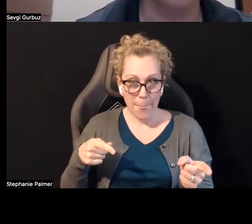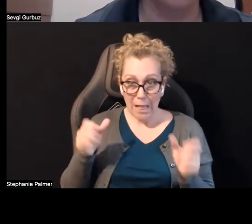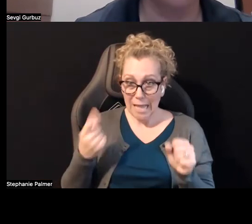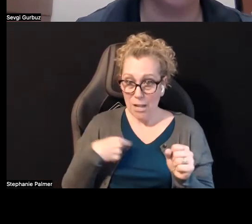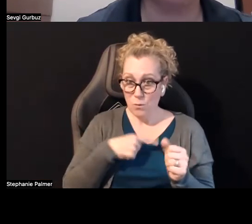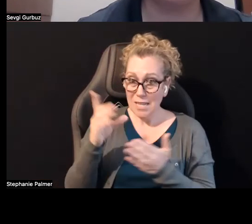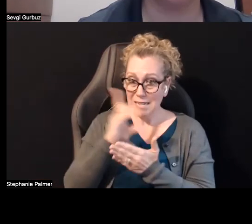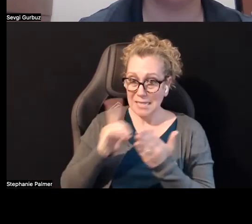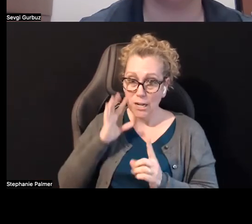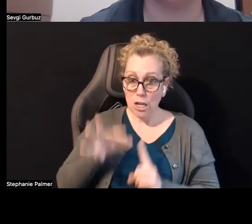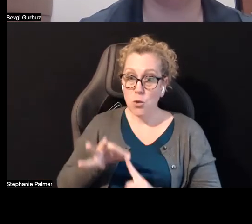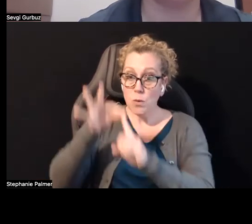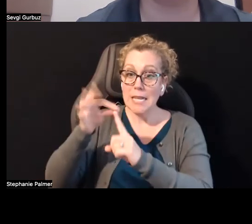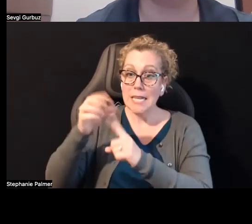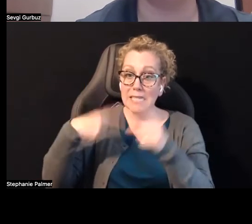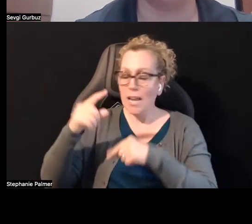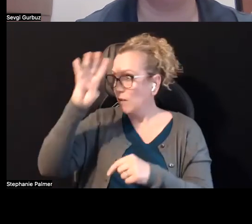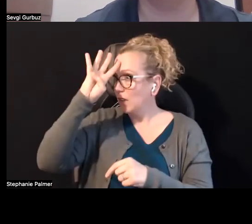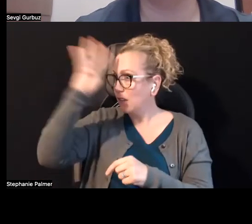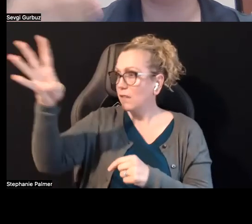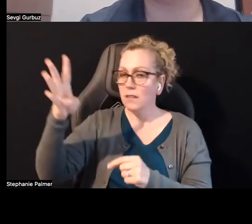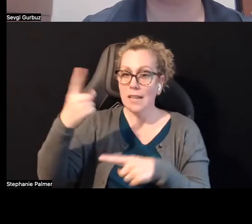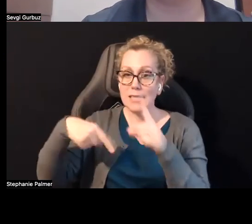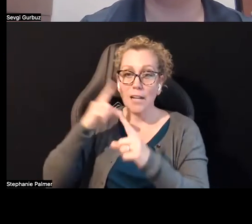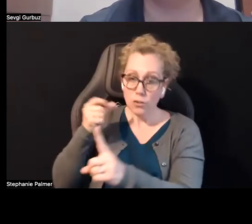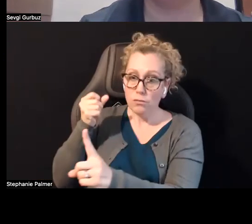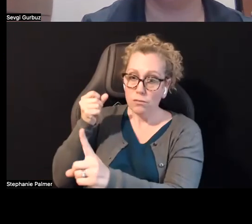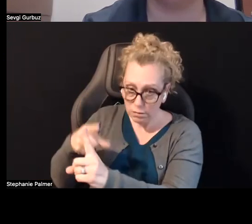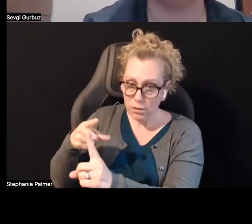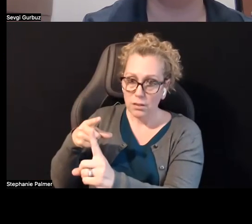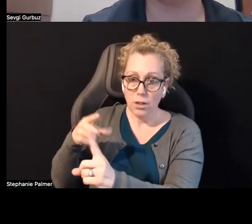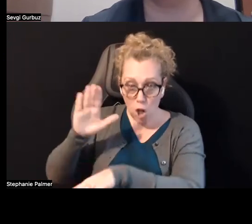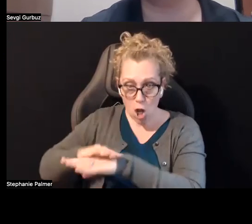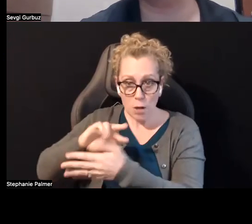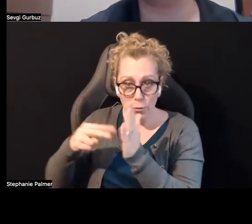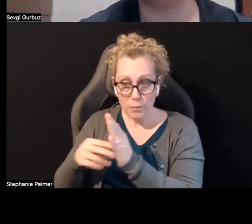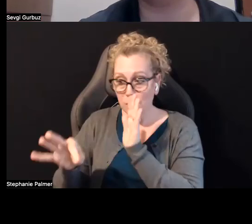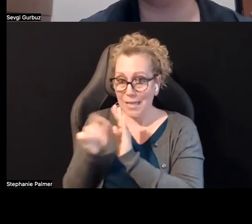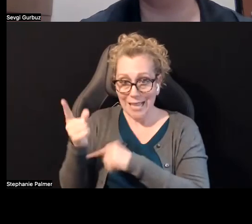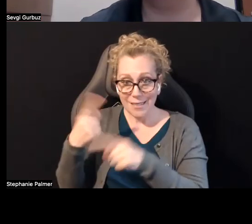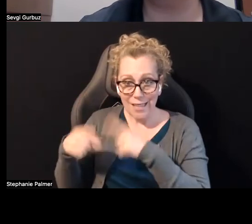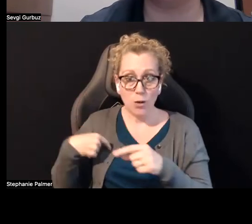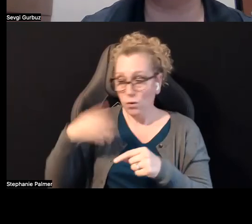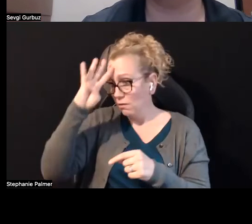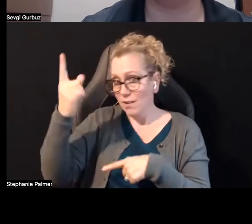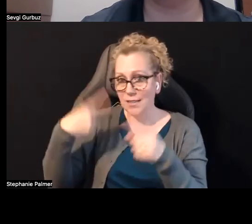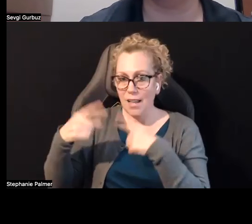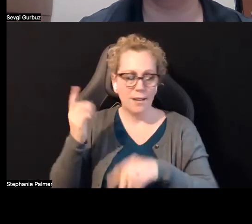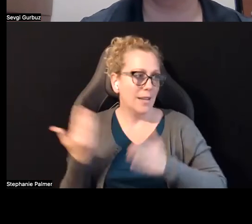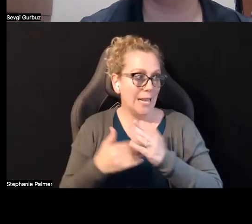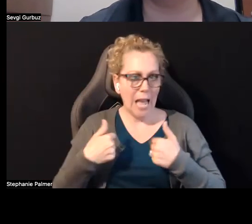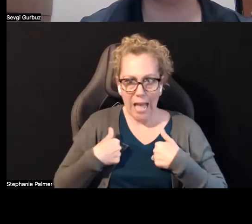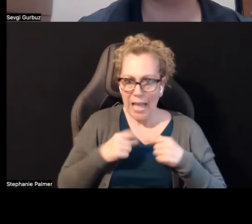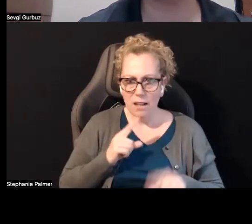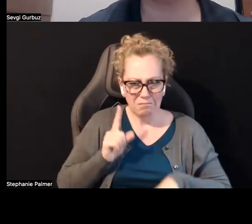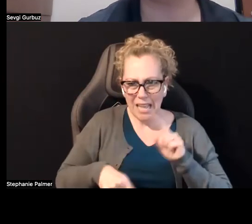sign for the purposes of device triggering? Again, that's an open question that I'm not really the person to answer, but I can